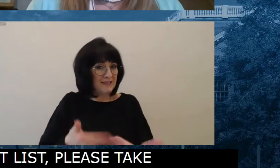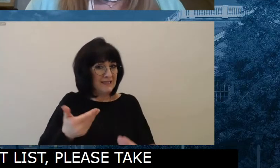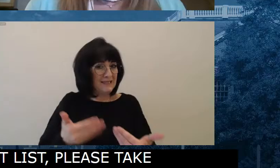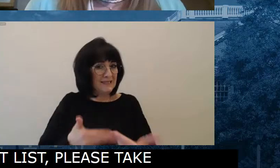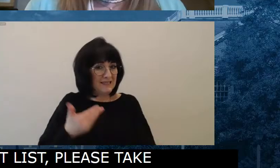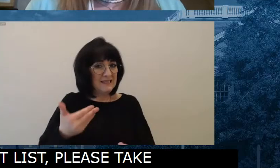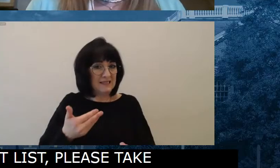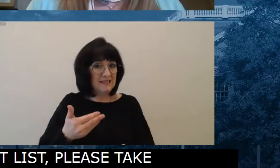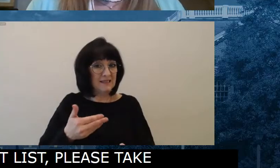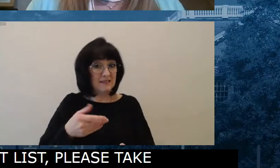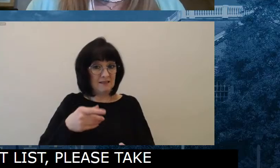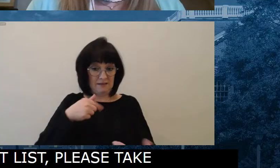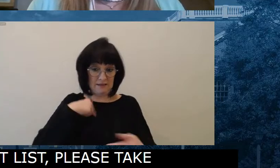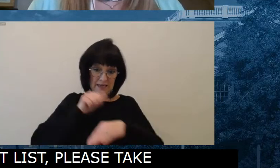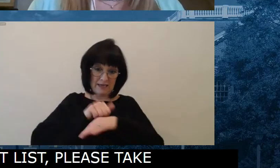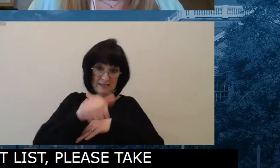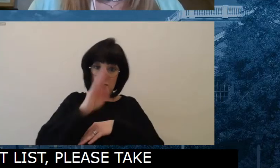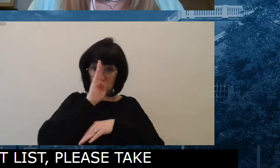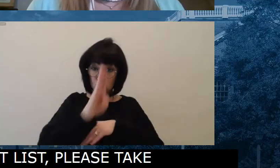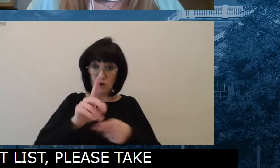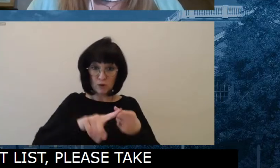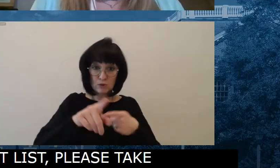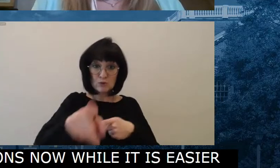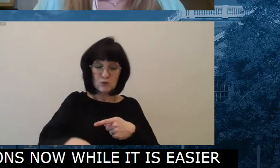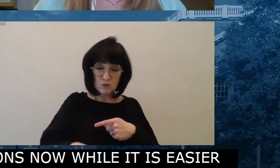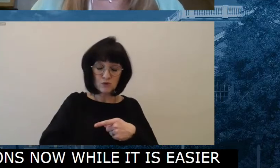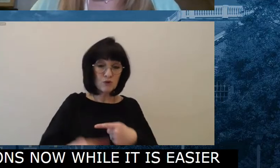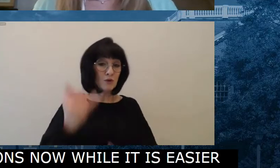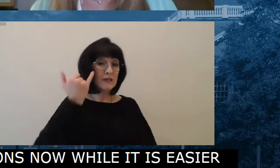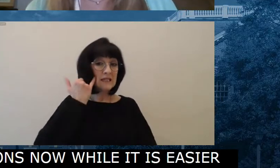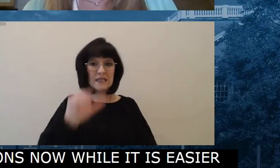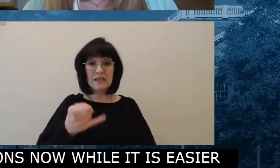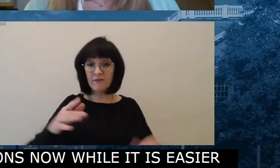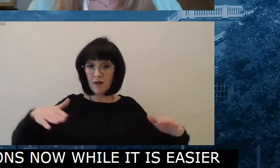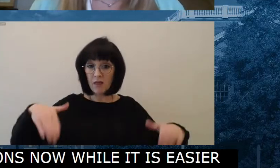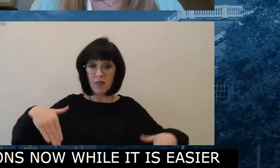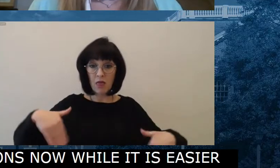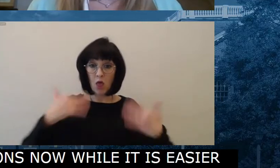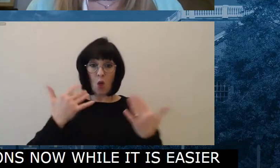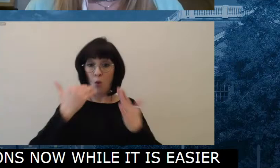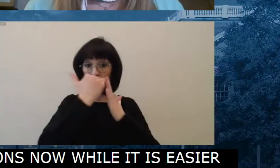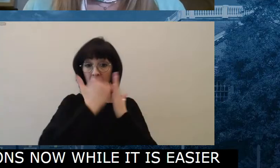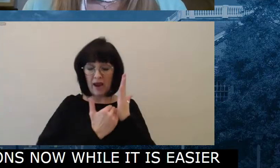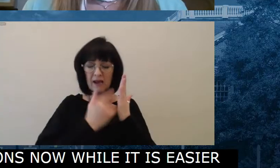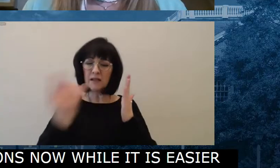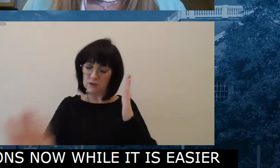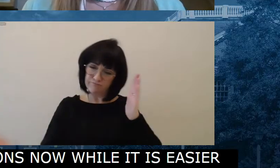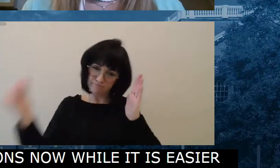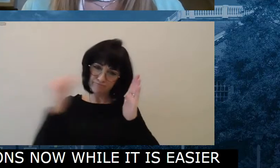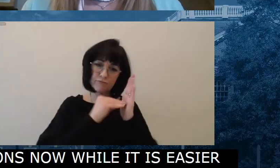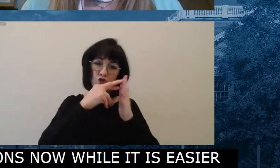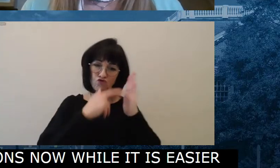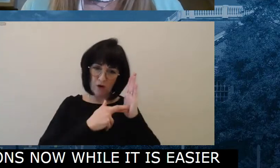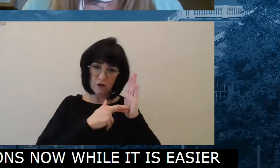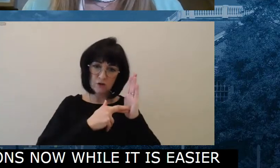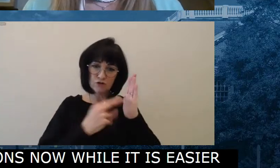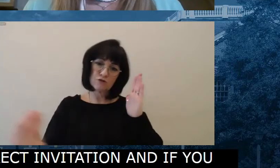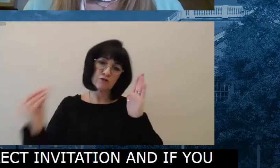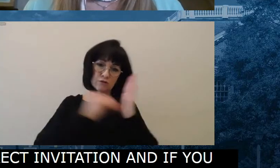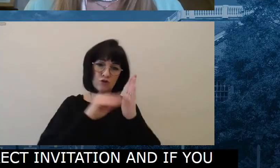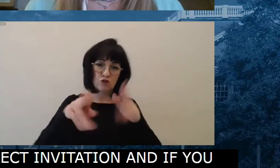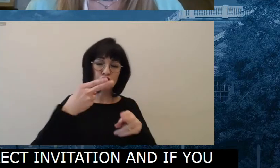invitation. And if you're not on our wait list, please get on our wait list